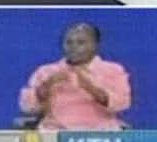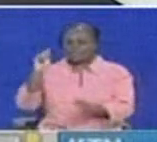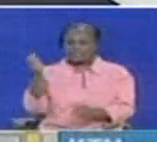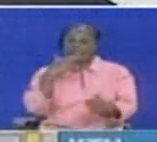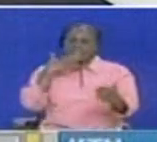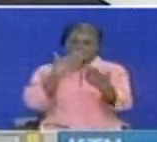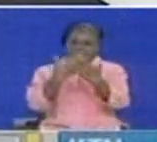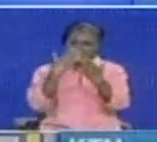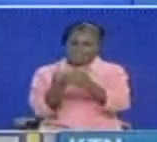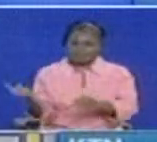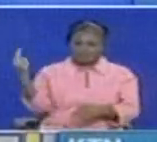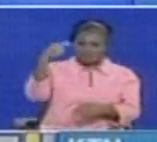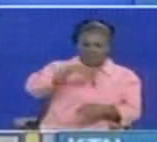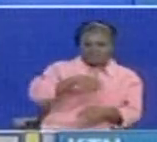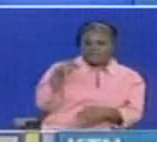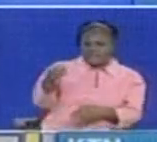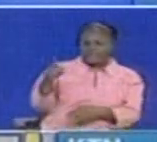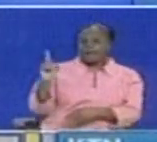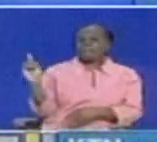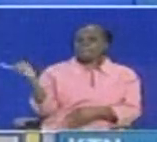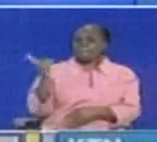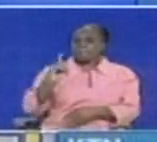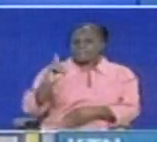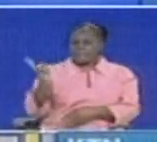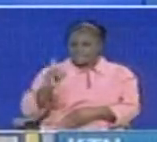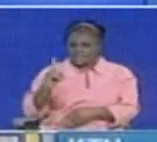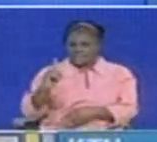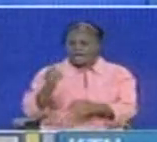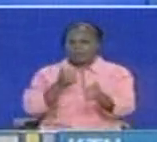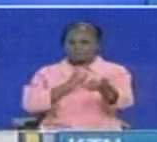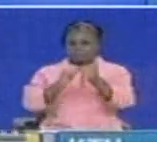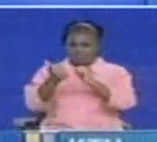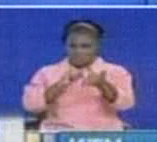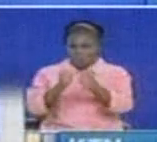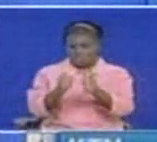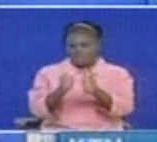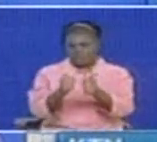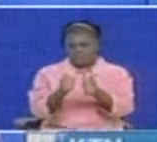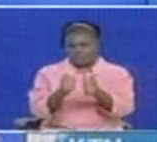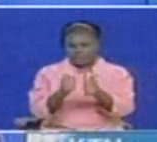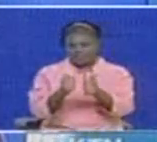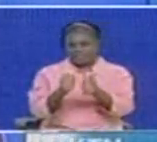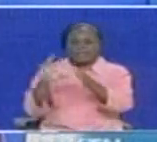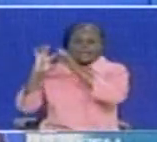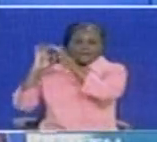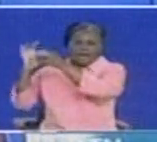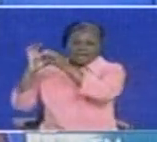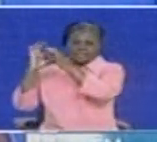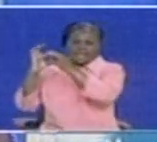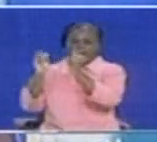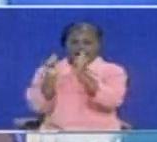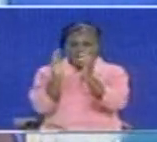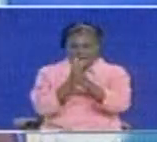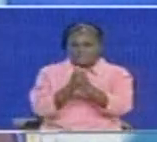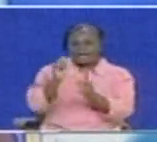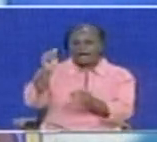very much for coming. Thank you. That was definitely the Cabinet Secretary in the Ministry for Sports, Culture and the Arts, Dr.